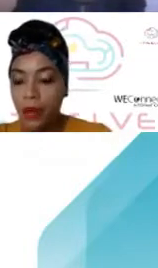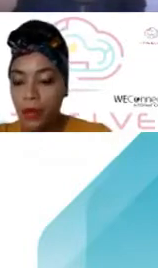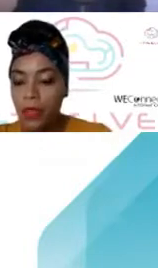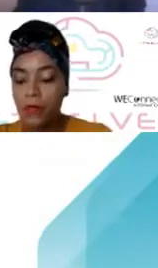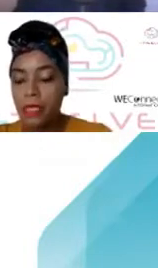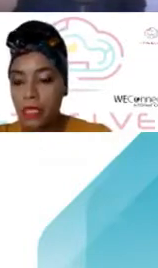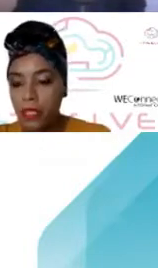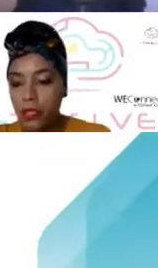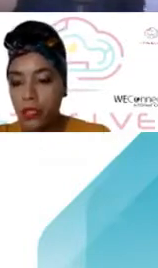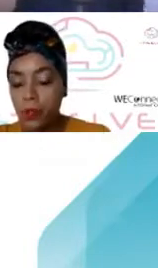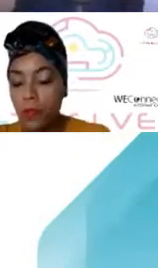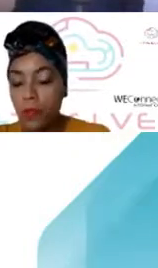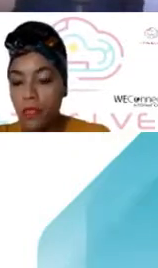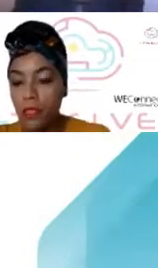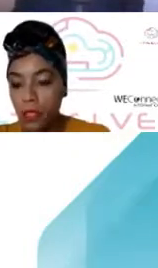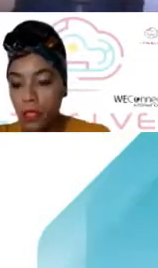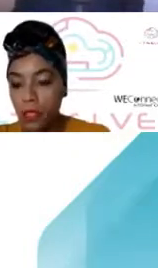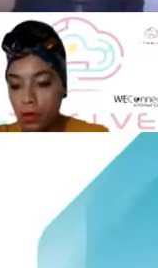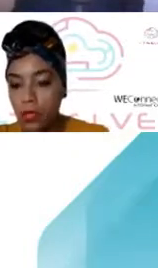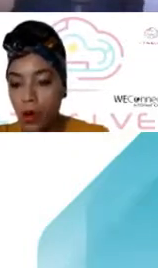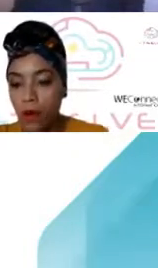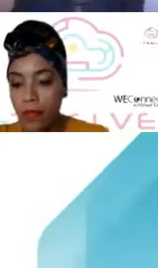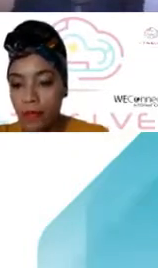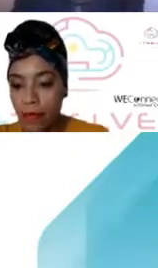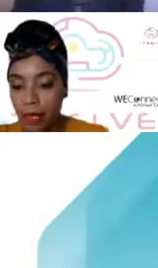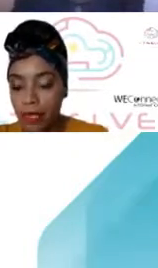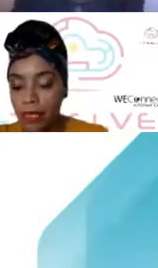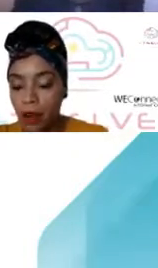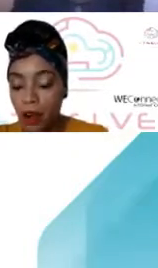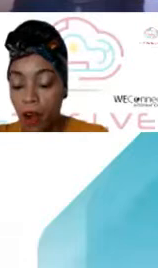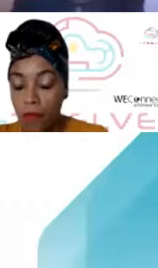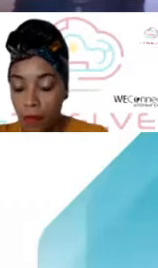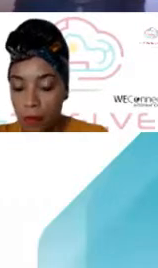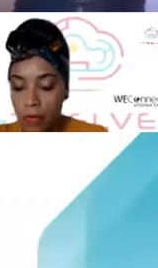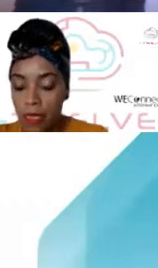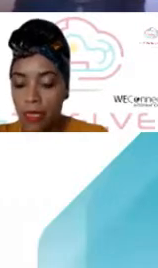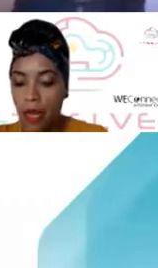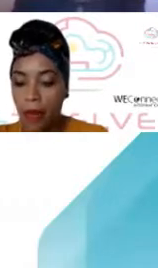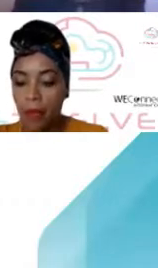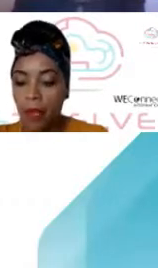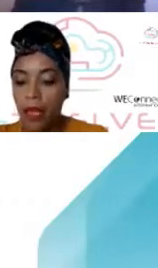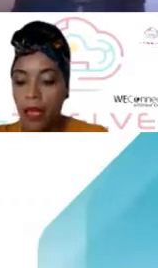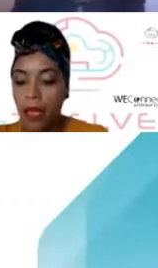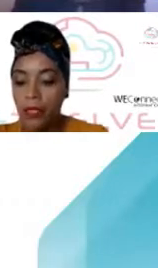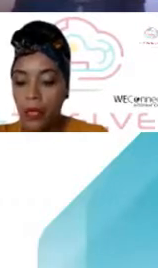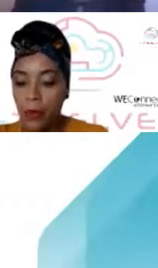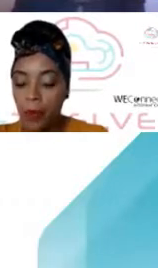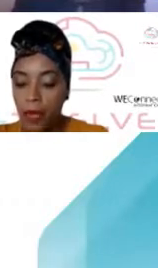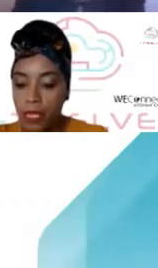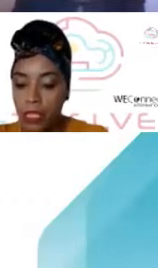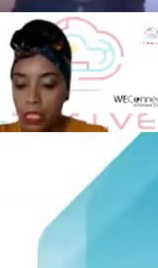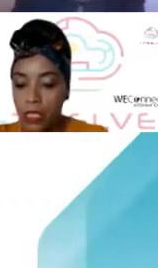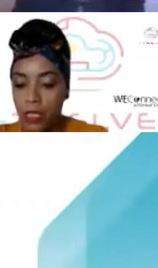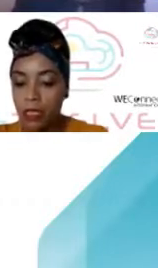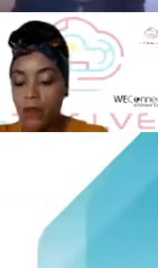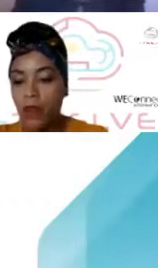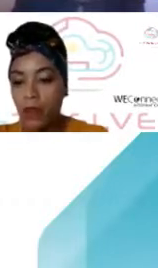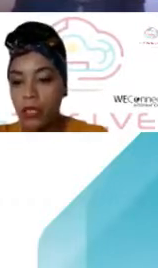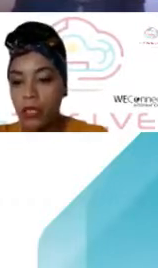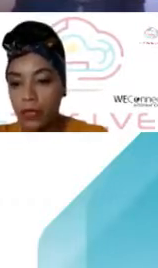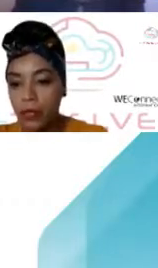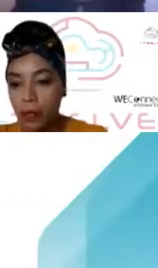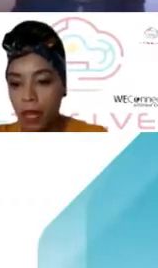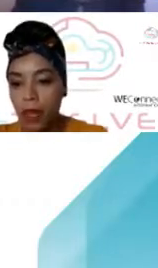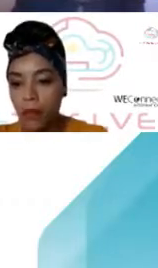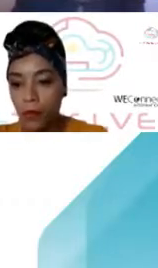So I know there was issues with the security of that funding, of that website. So my suggestion is, if you are not